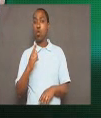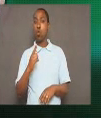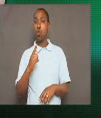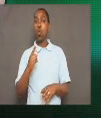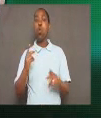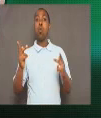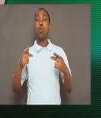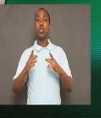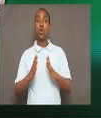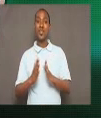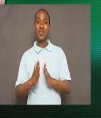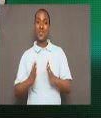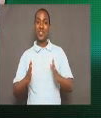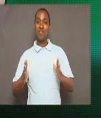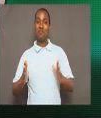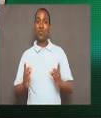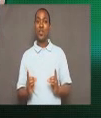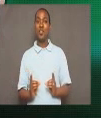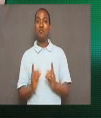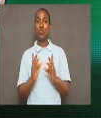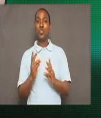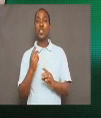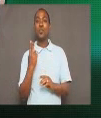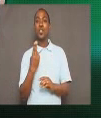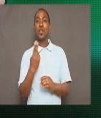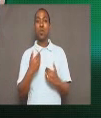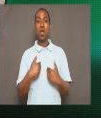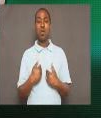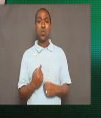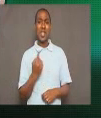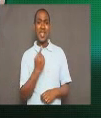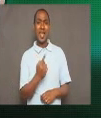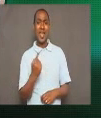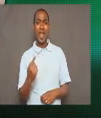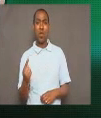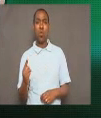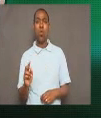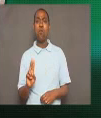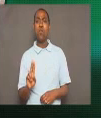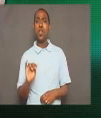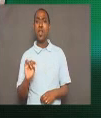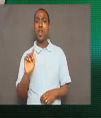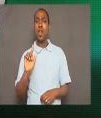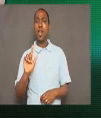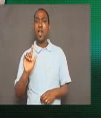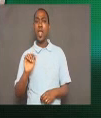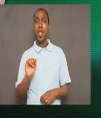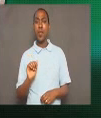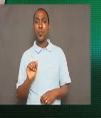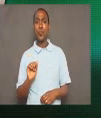area for diffusion. Each villus is covered by an